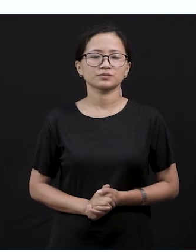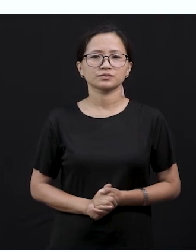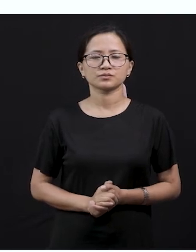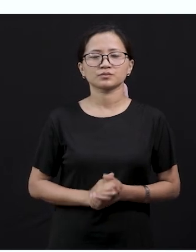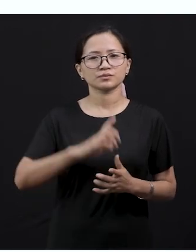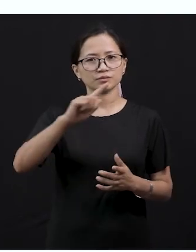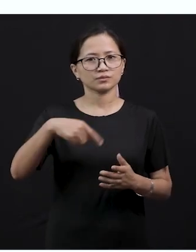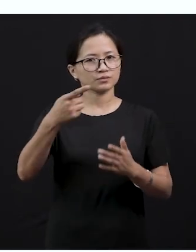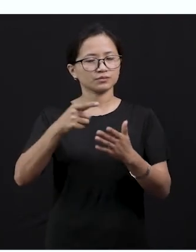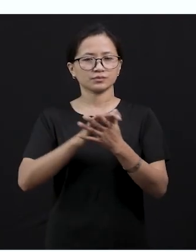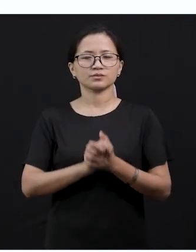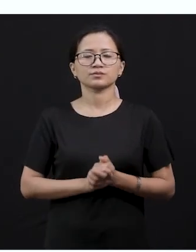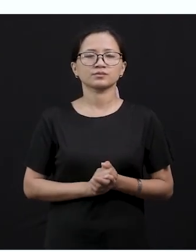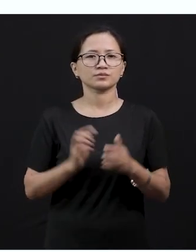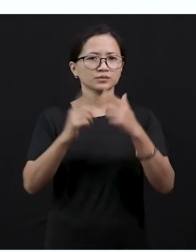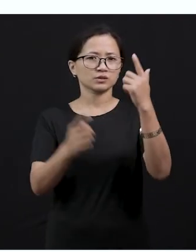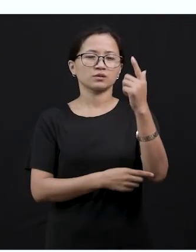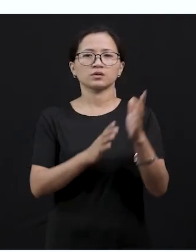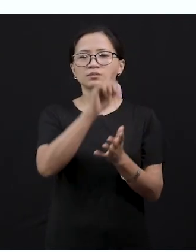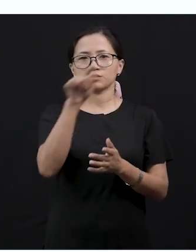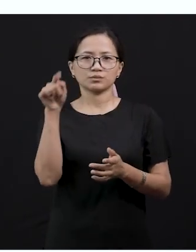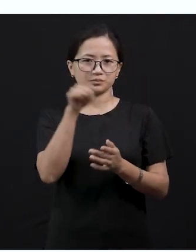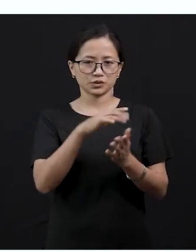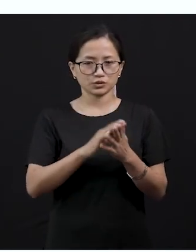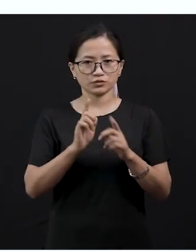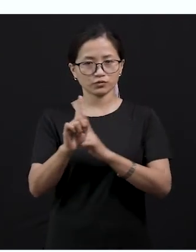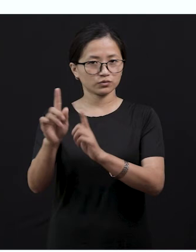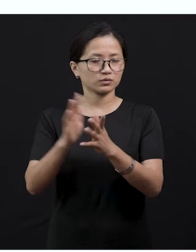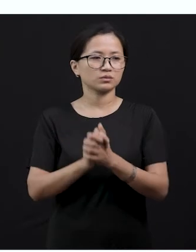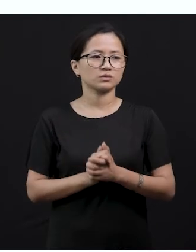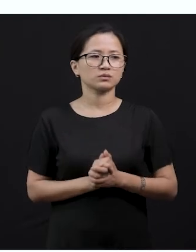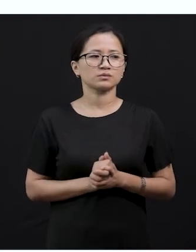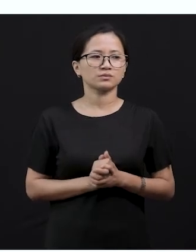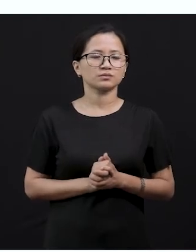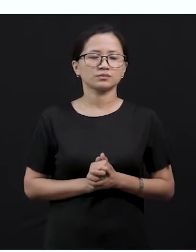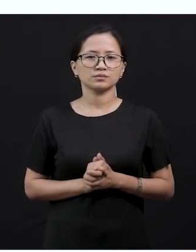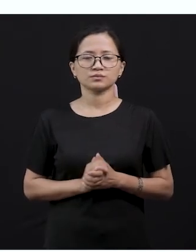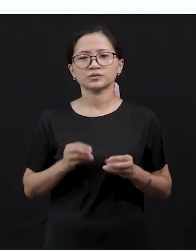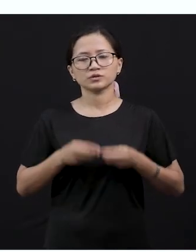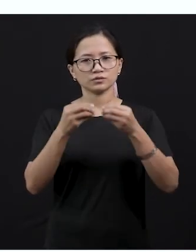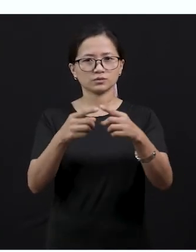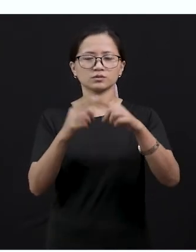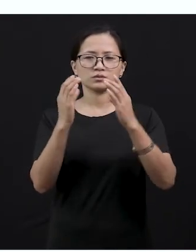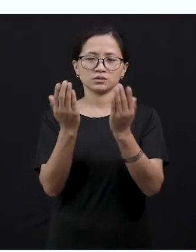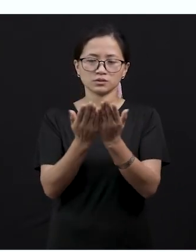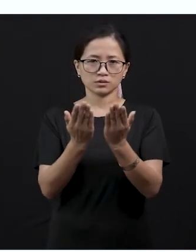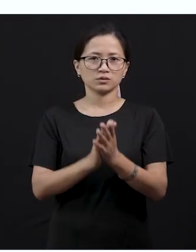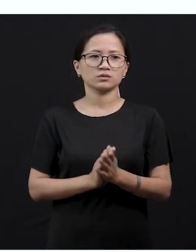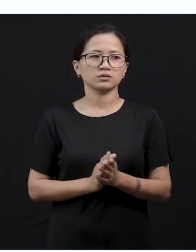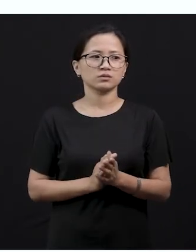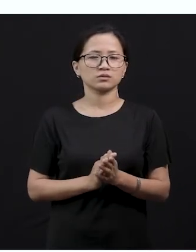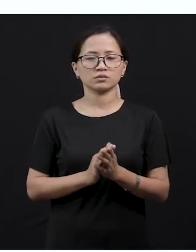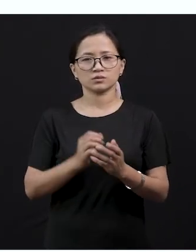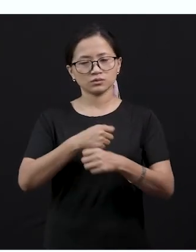Now next, the last is match the following. I have given, this is given in the text as well, okay? So